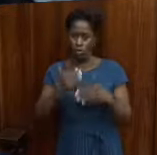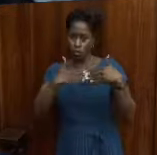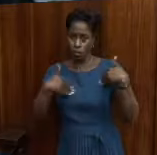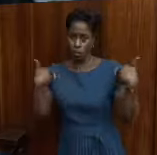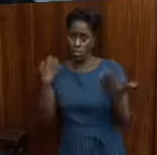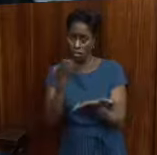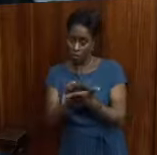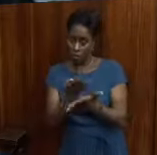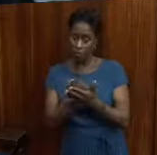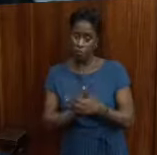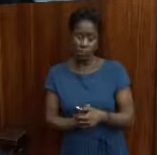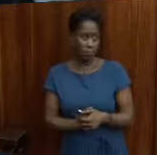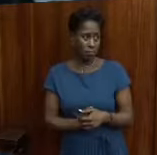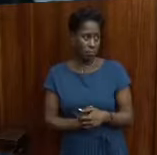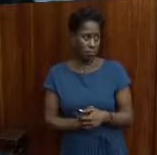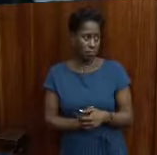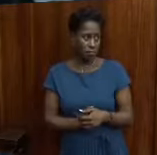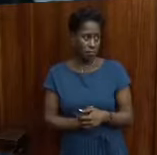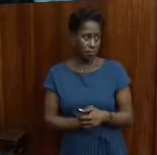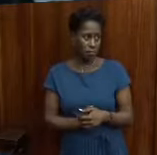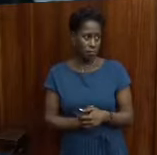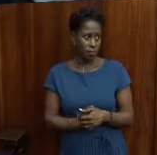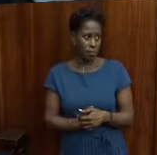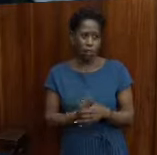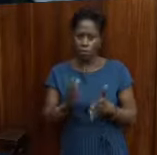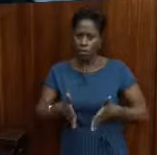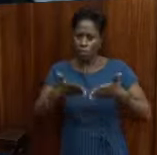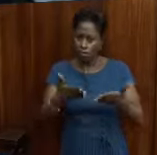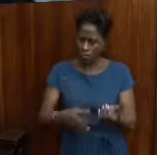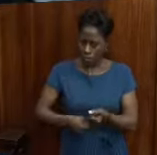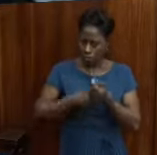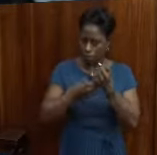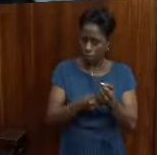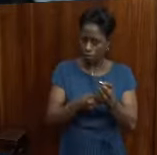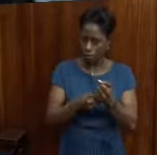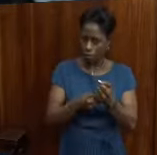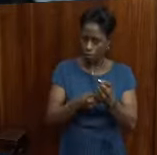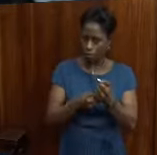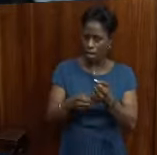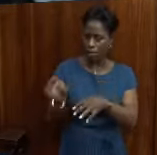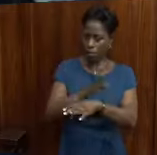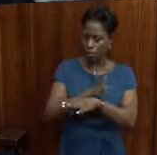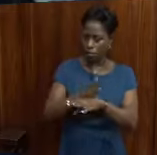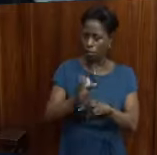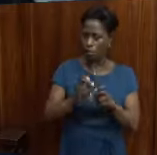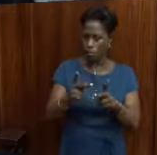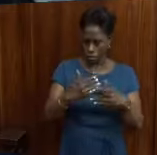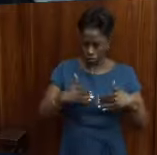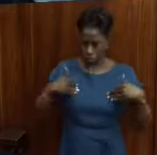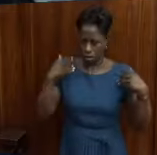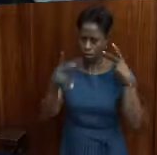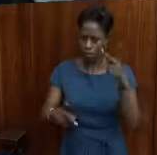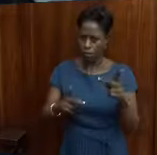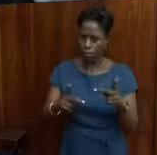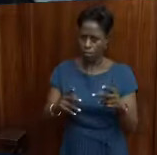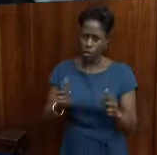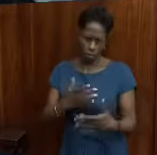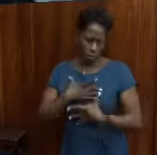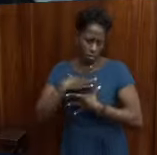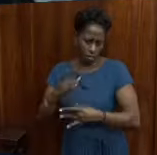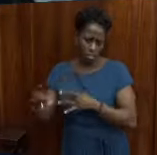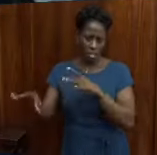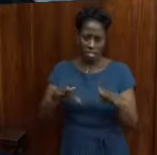economy will provide support services and business opportunities for young persons with interest in